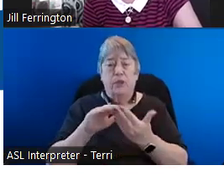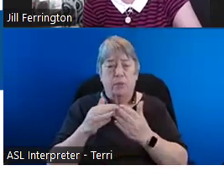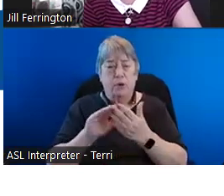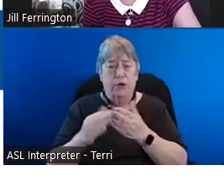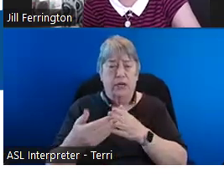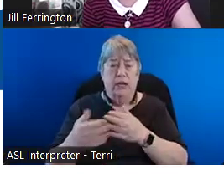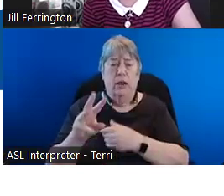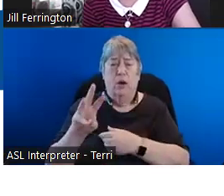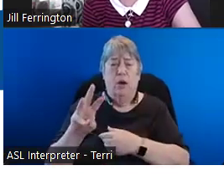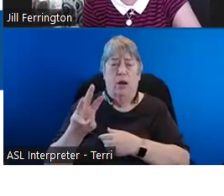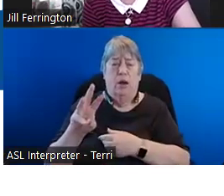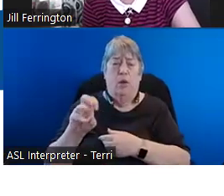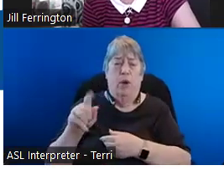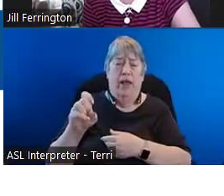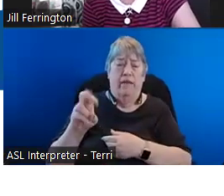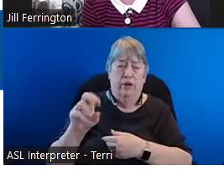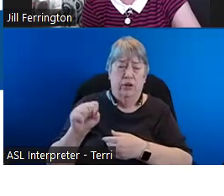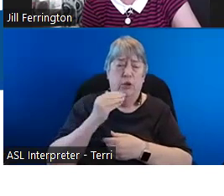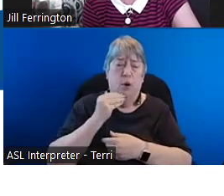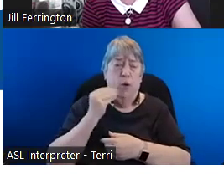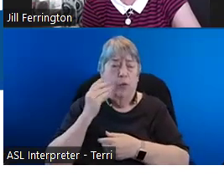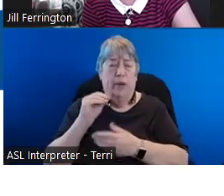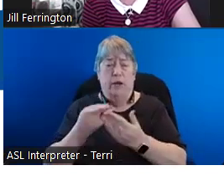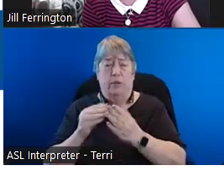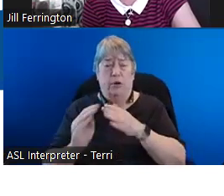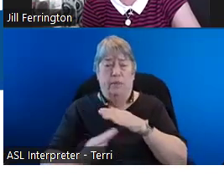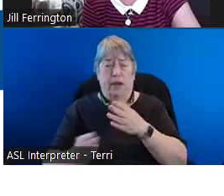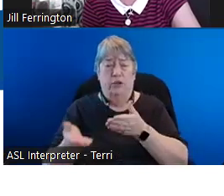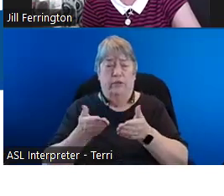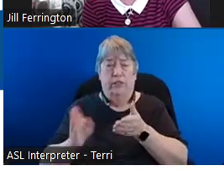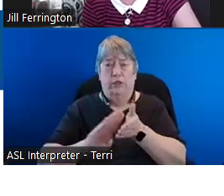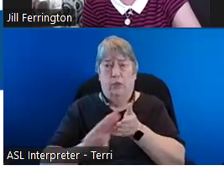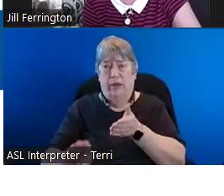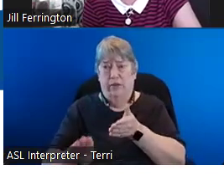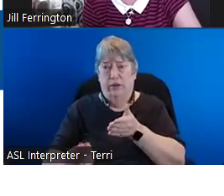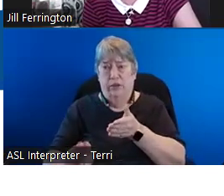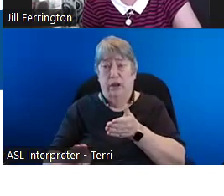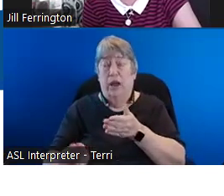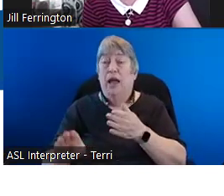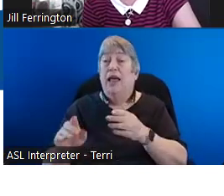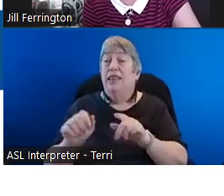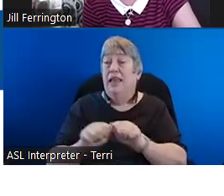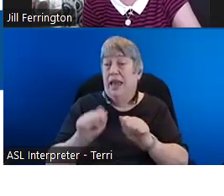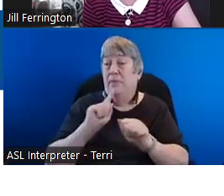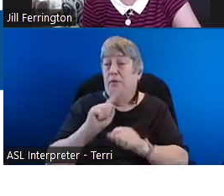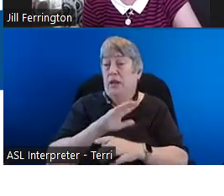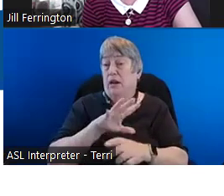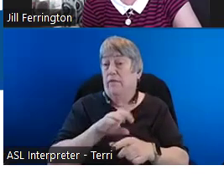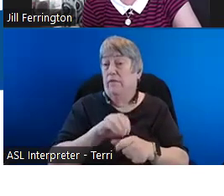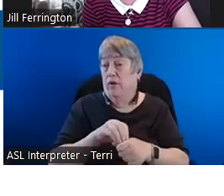play a significant role for people with intellectual and developmental disabilities, but they can also play a really important